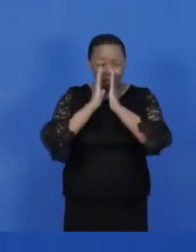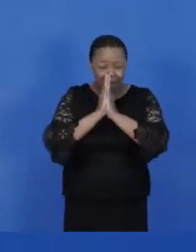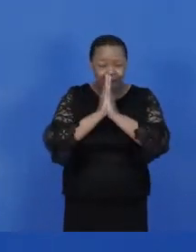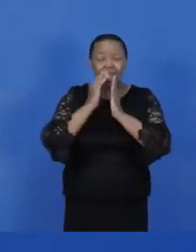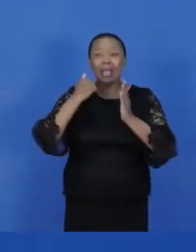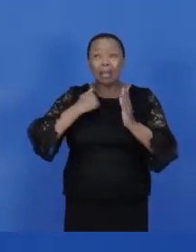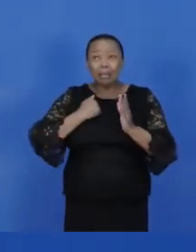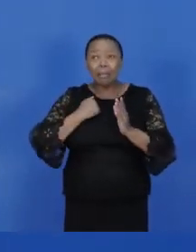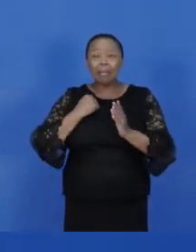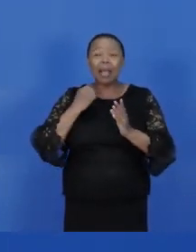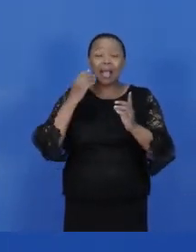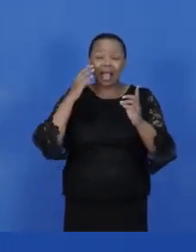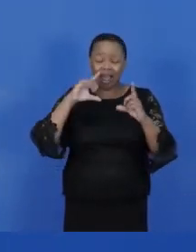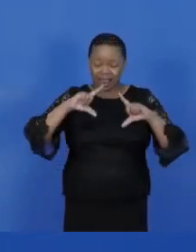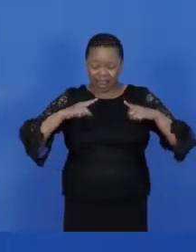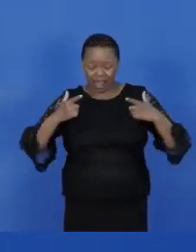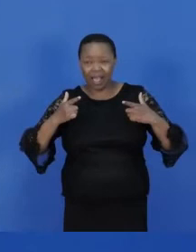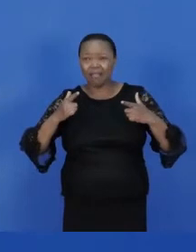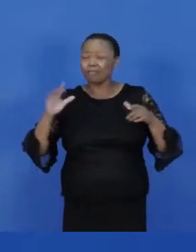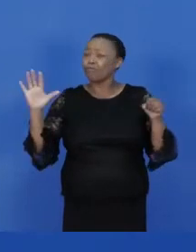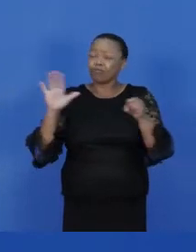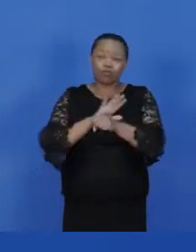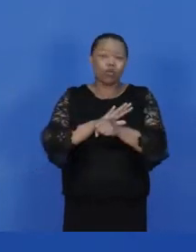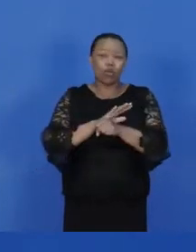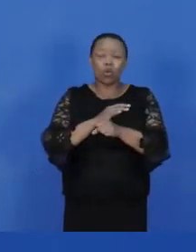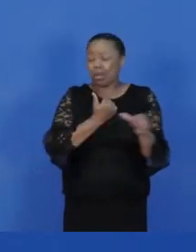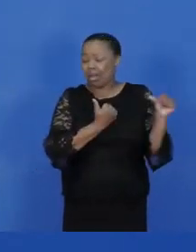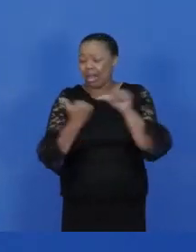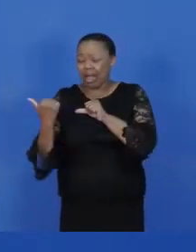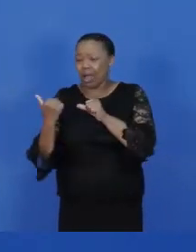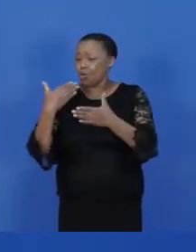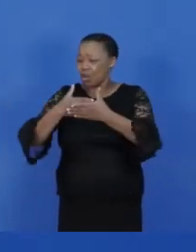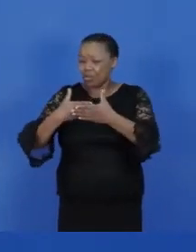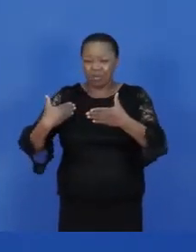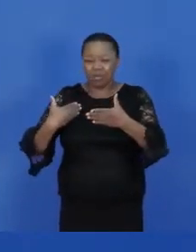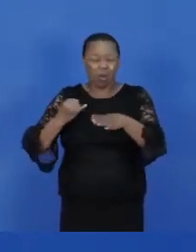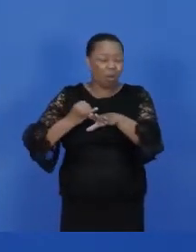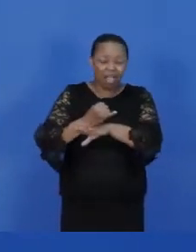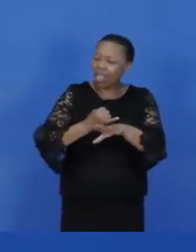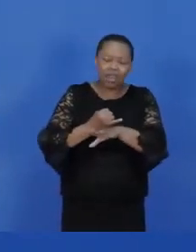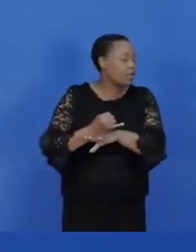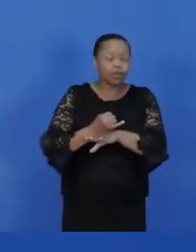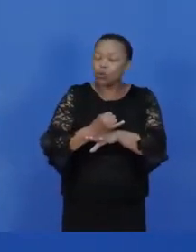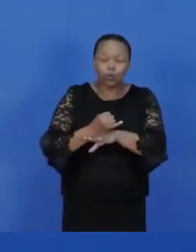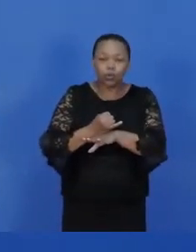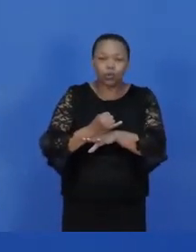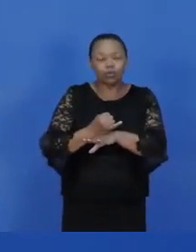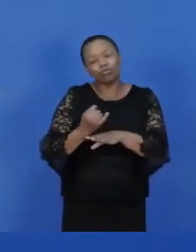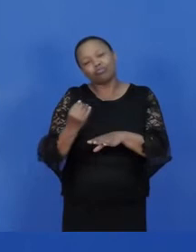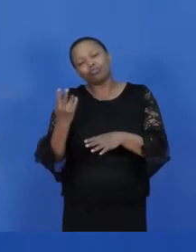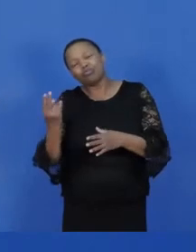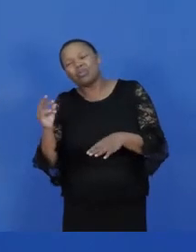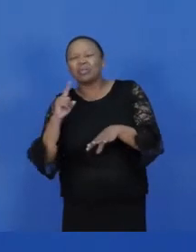my destiny would be preserved, that I will not exit before time, that I do not regret, that I don't look back.